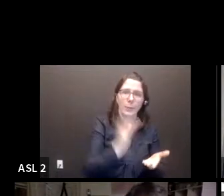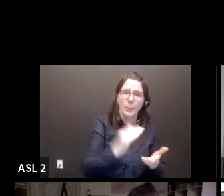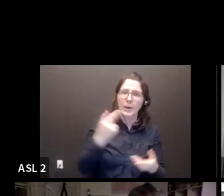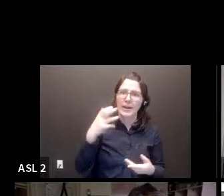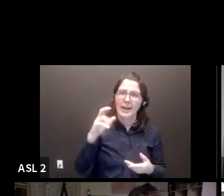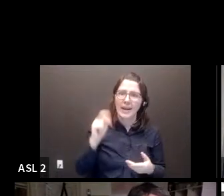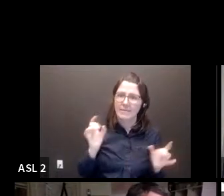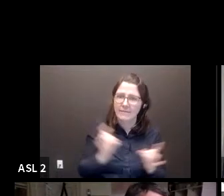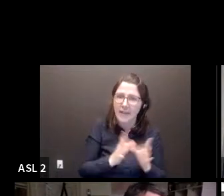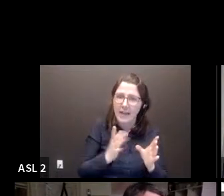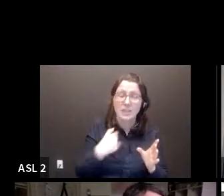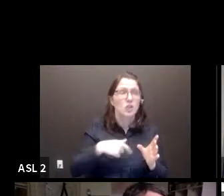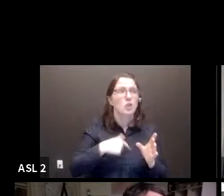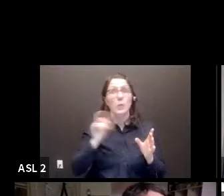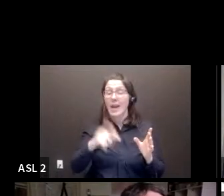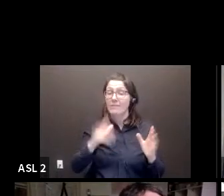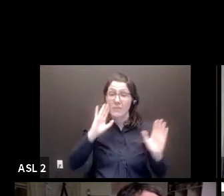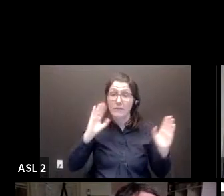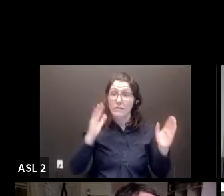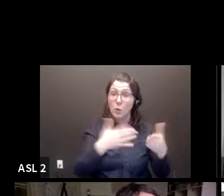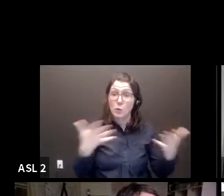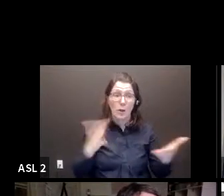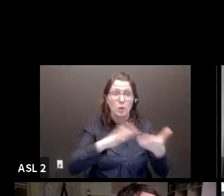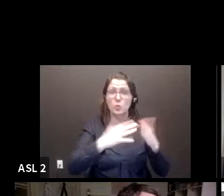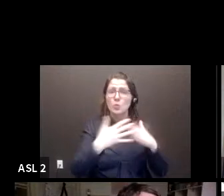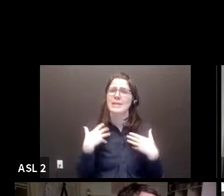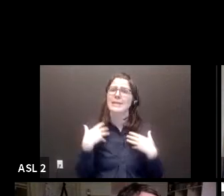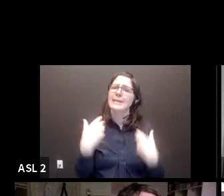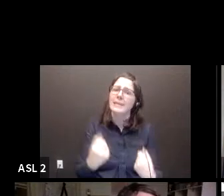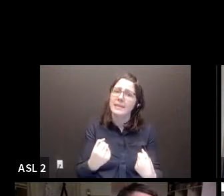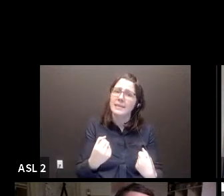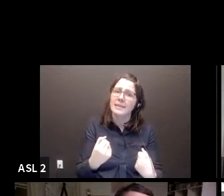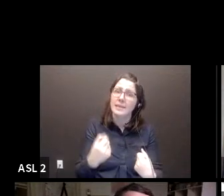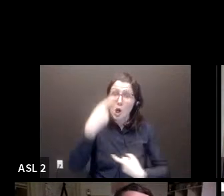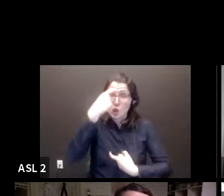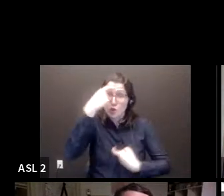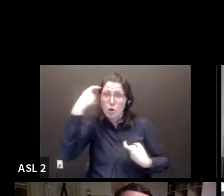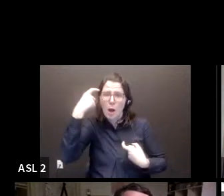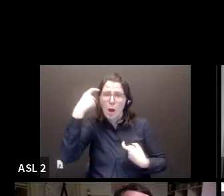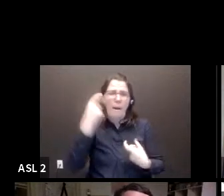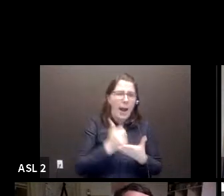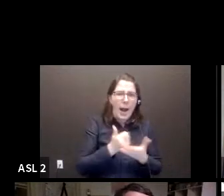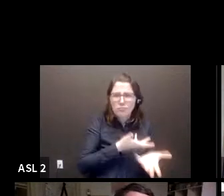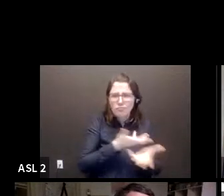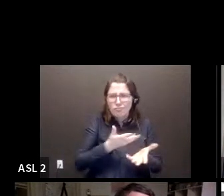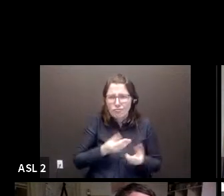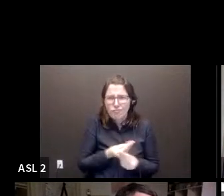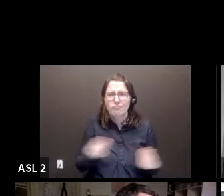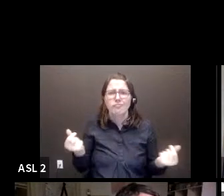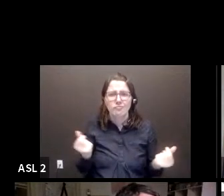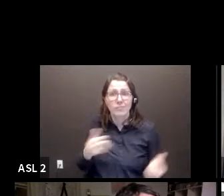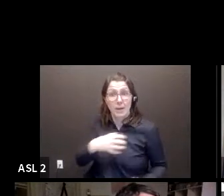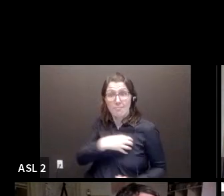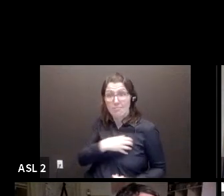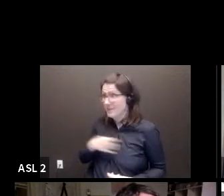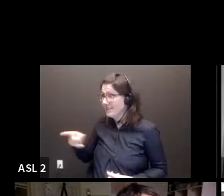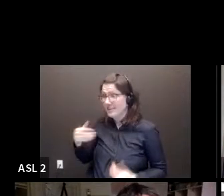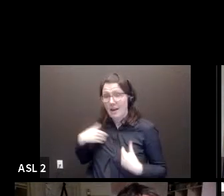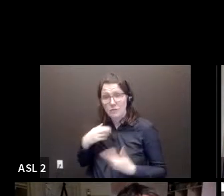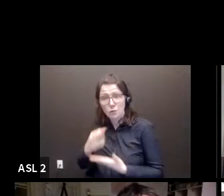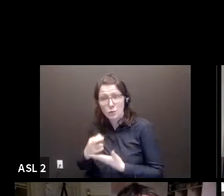healing preventing community trauma that's what creates safety and the police don't have the resources or the capacity or the ability to